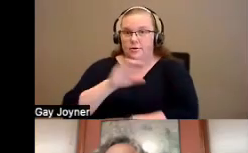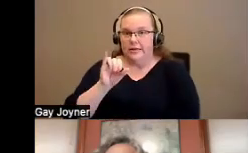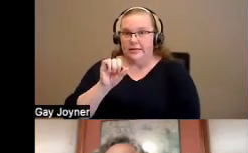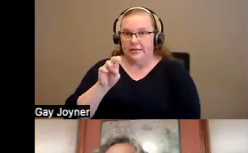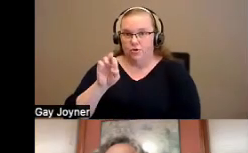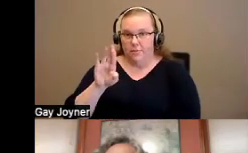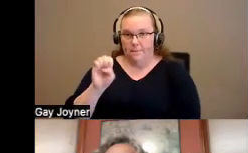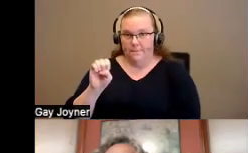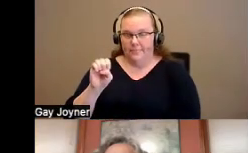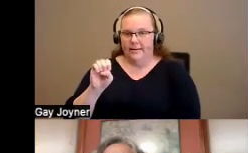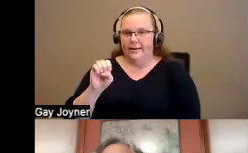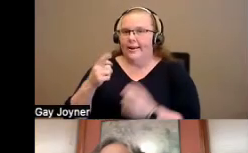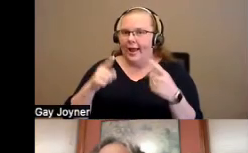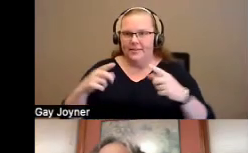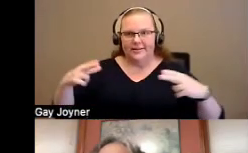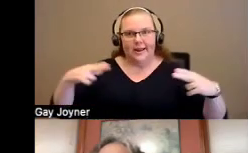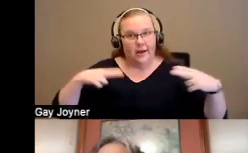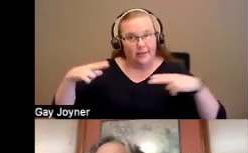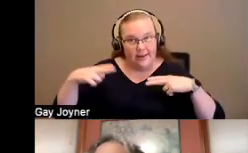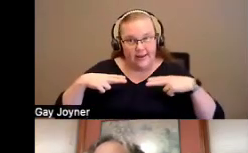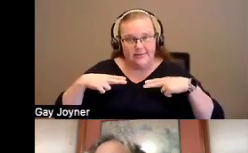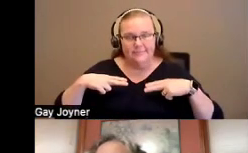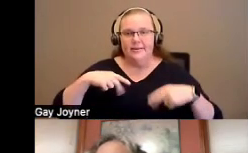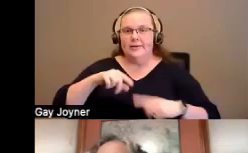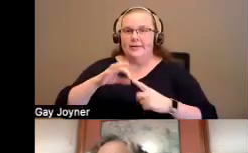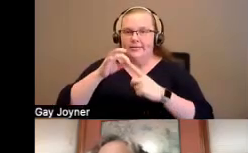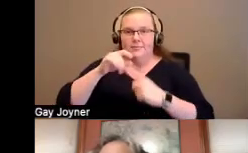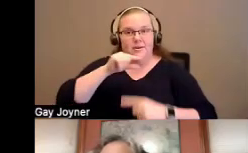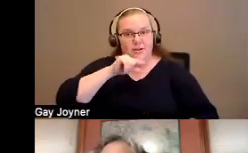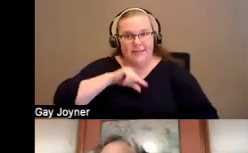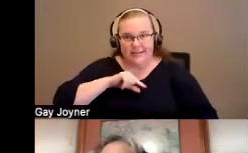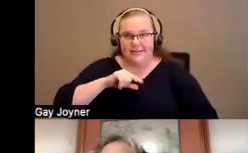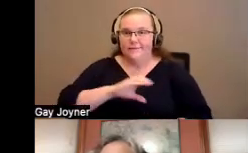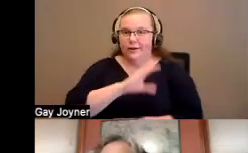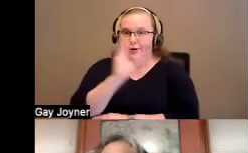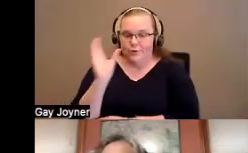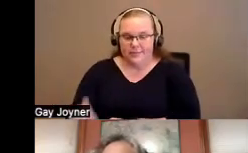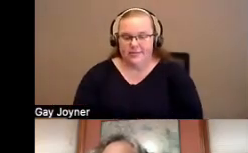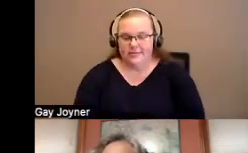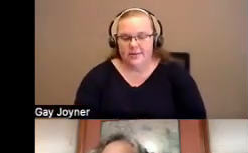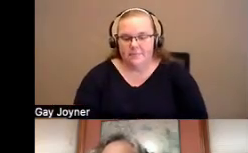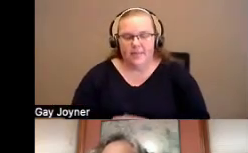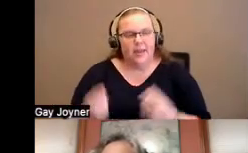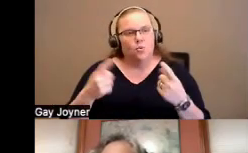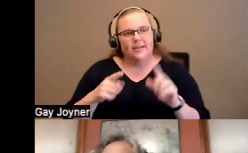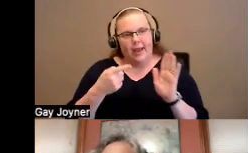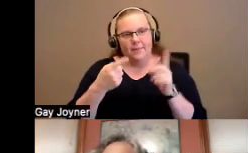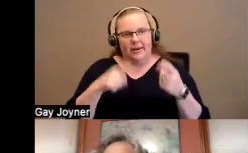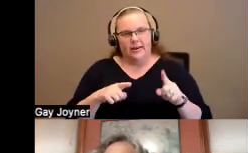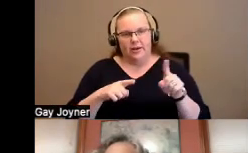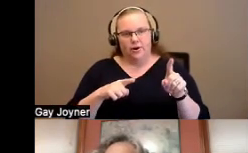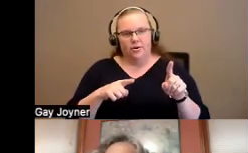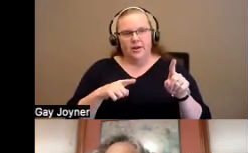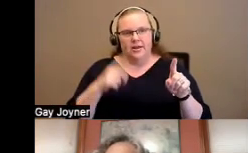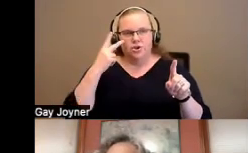table syndrome. Huh. It happens at holidays, especially Thanksgiving, Christmas. And what's